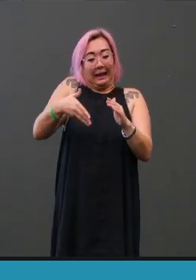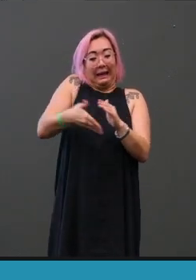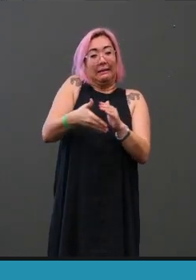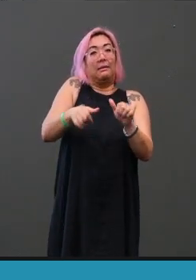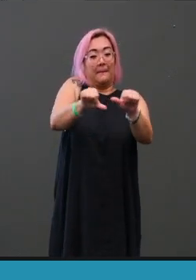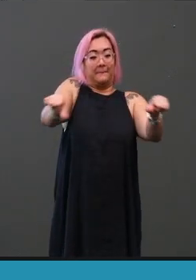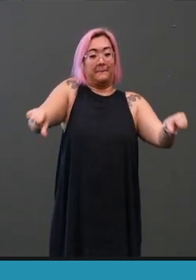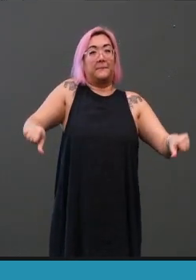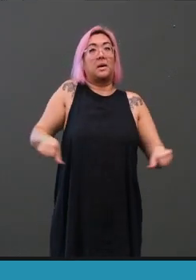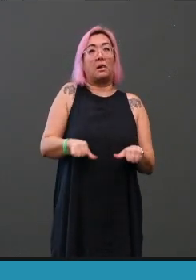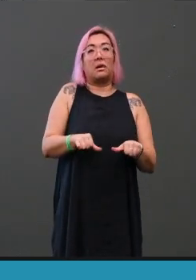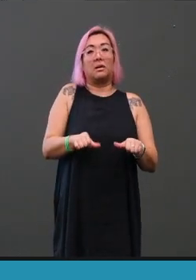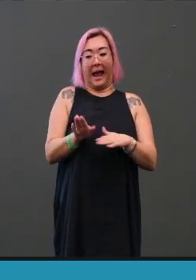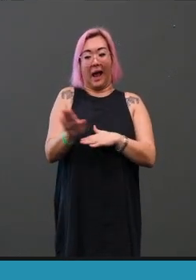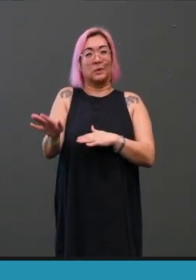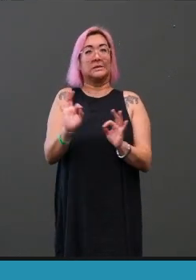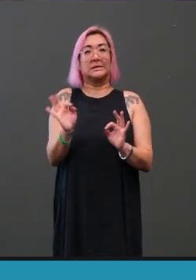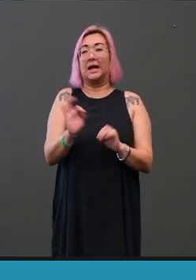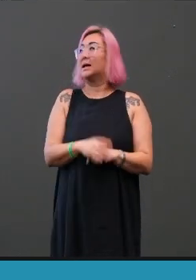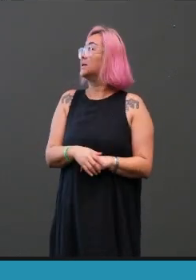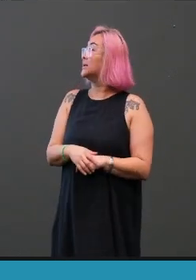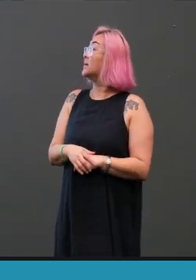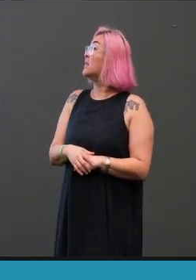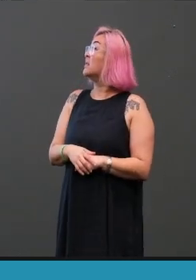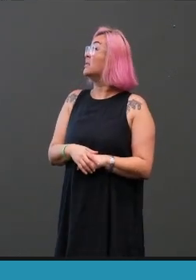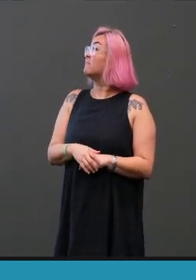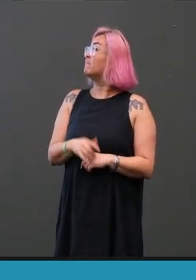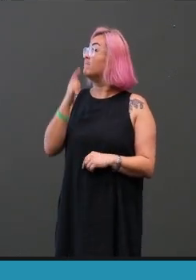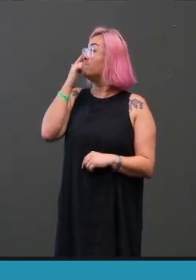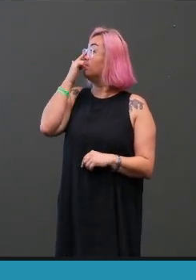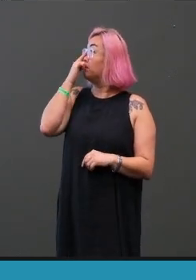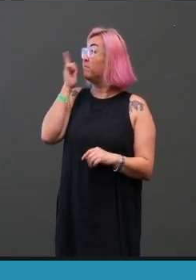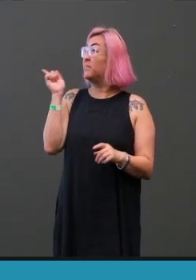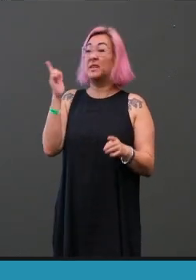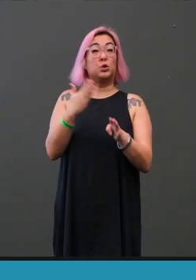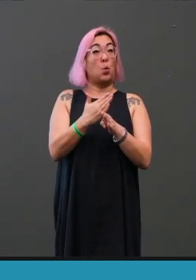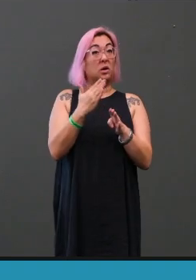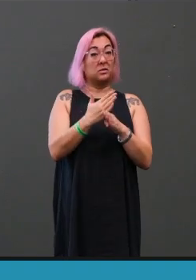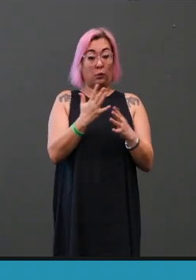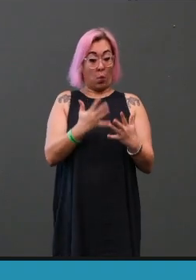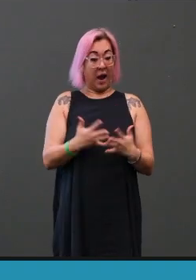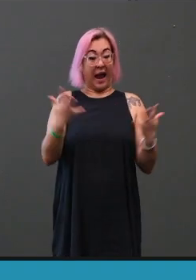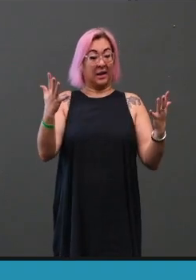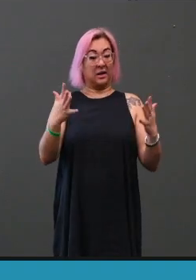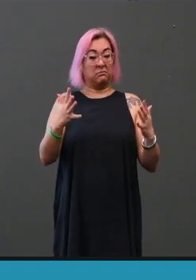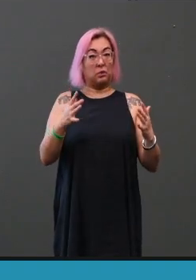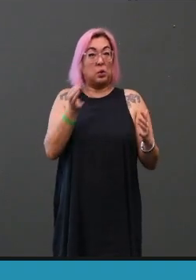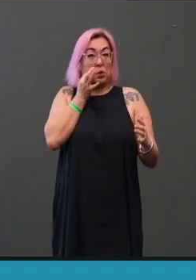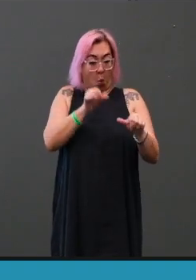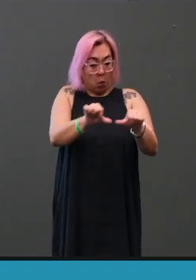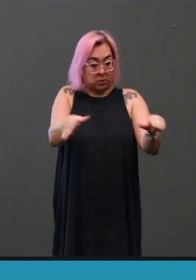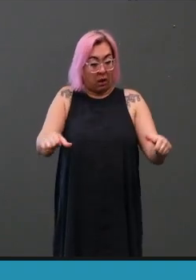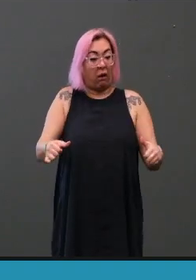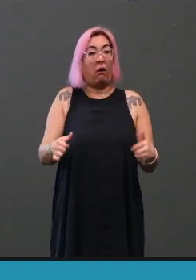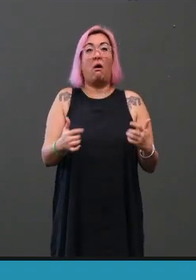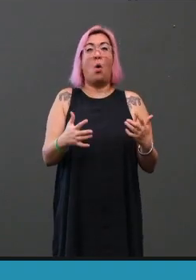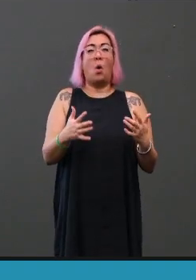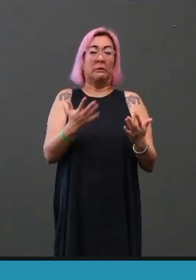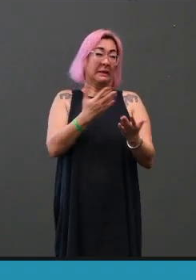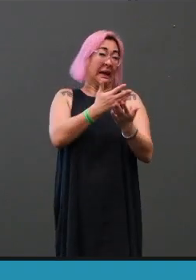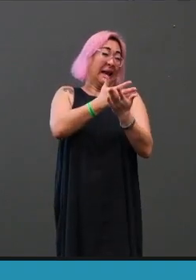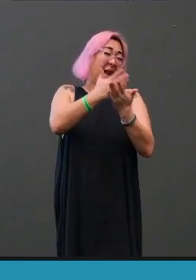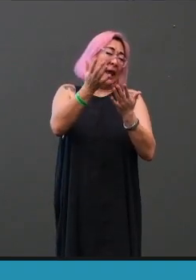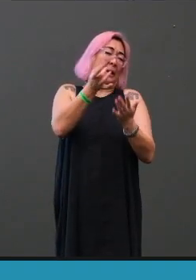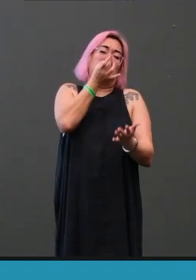This works not only on puddles, of course. Any kind of floor reflection works for this. So if you have a wax floor or a glass floor, you can do this as